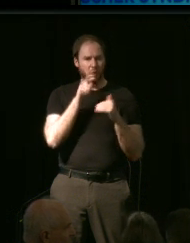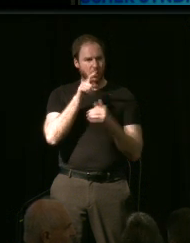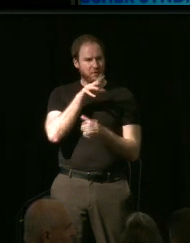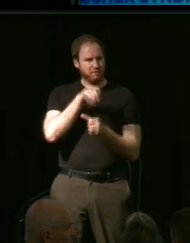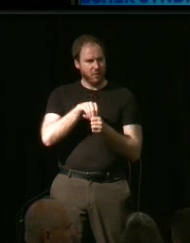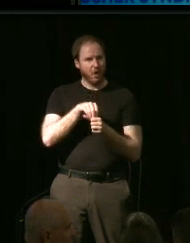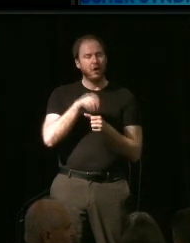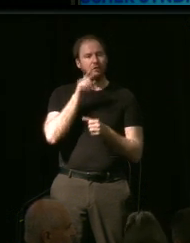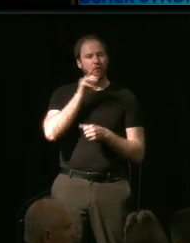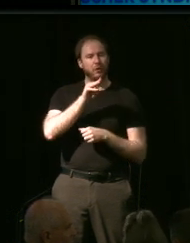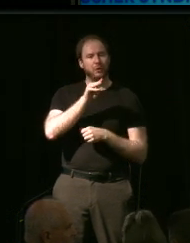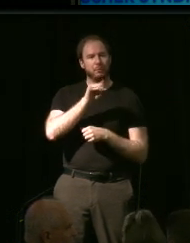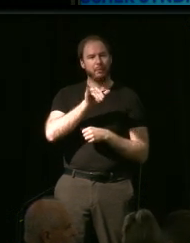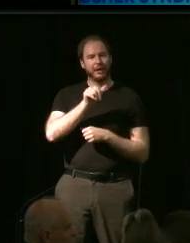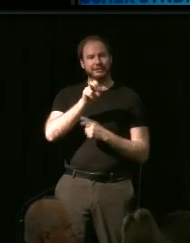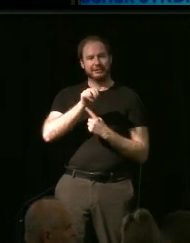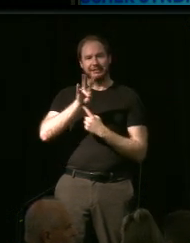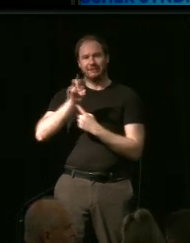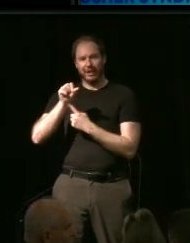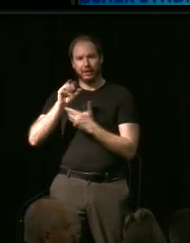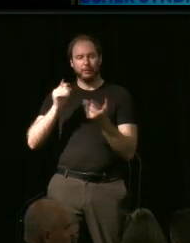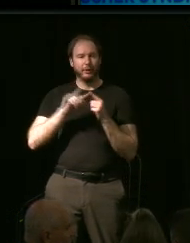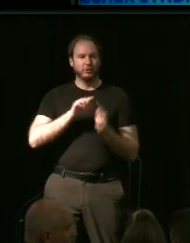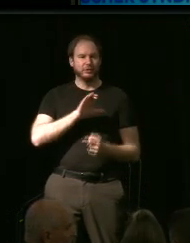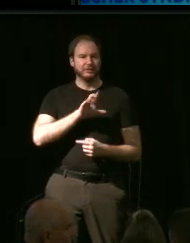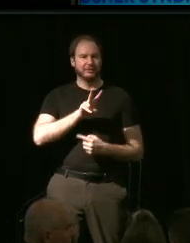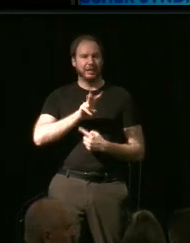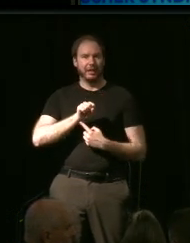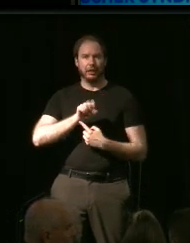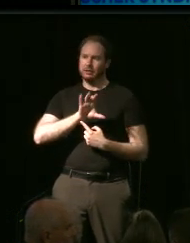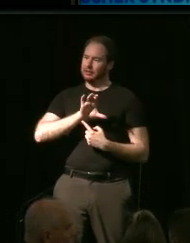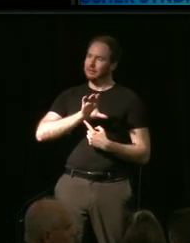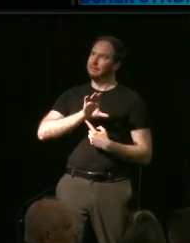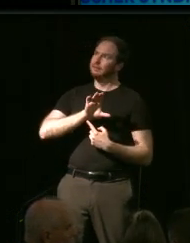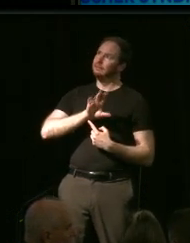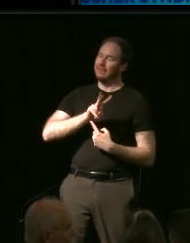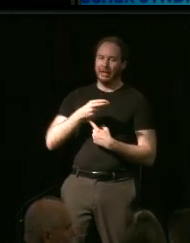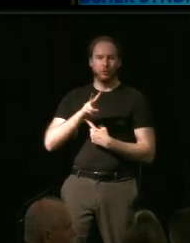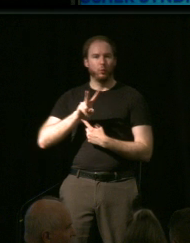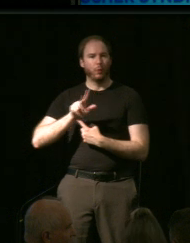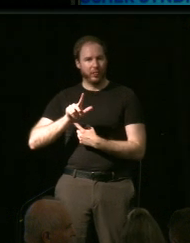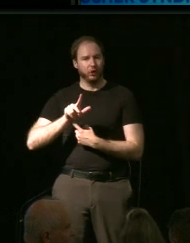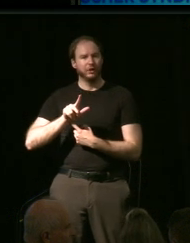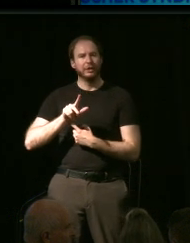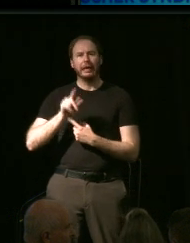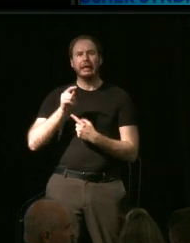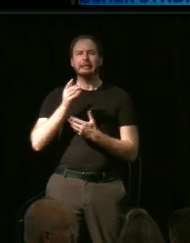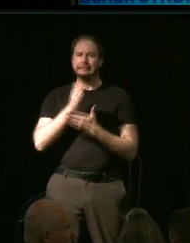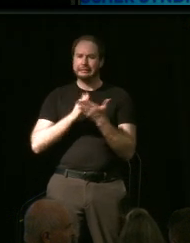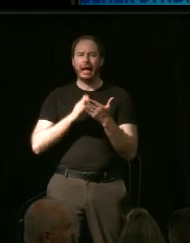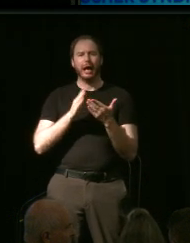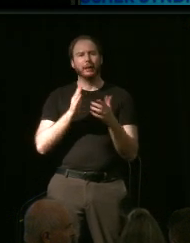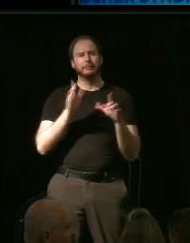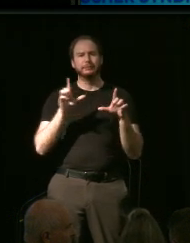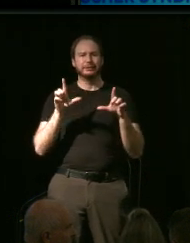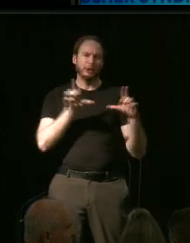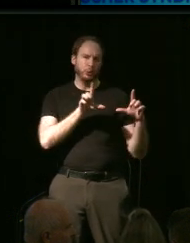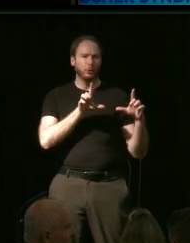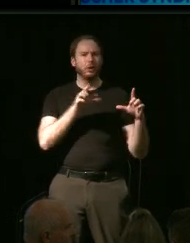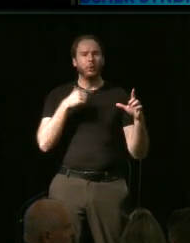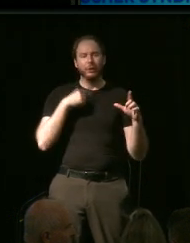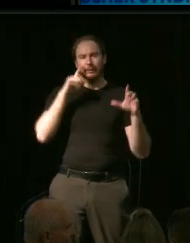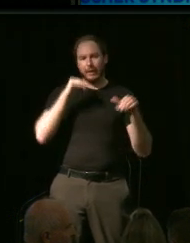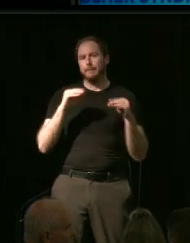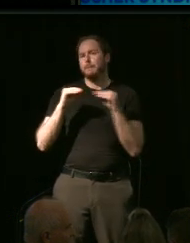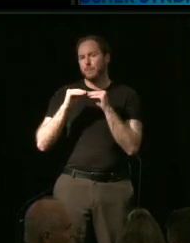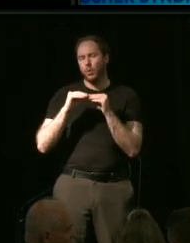with myosin 7A versus CDH23. Again, this is a little bit of a skew. We would expect to see a little bit more of